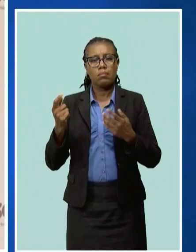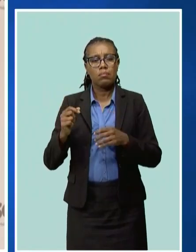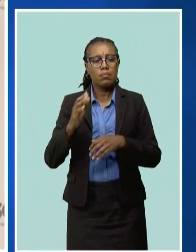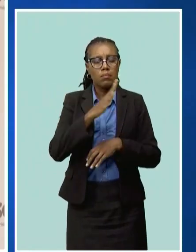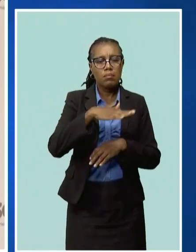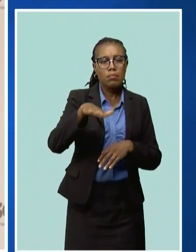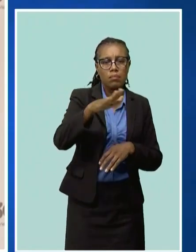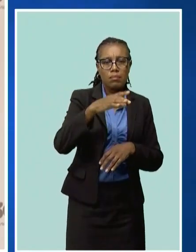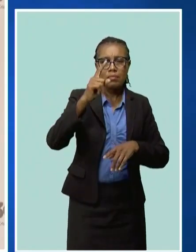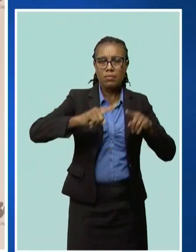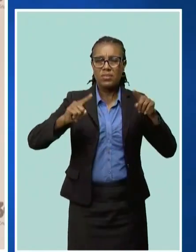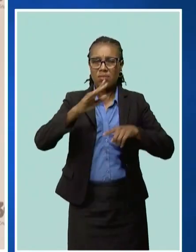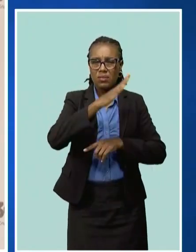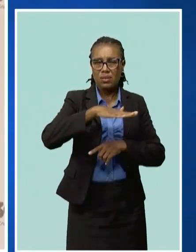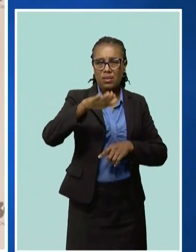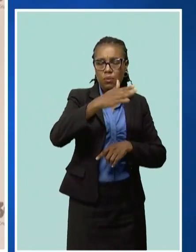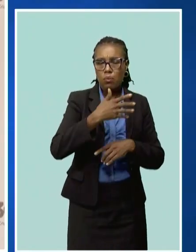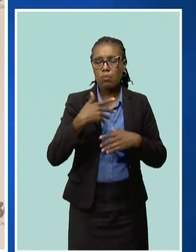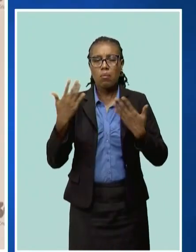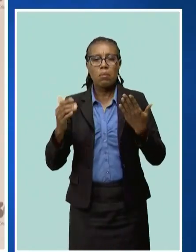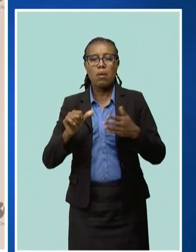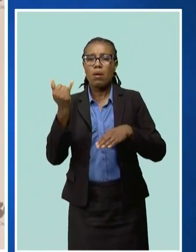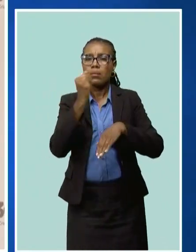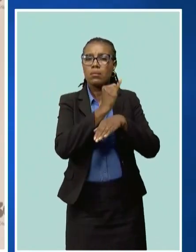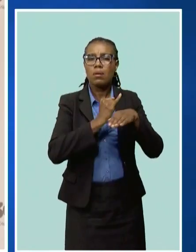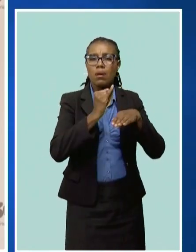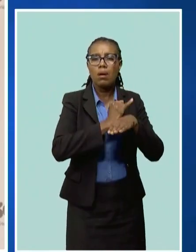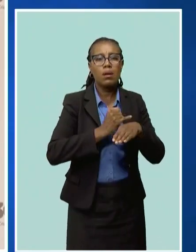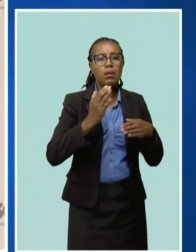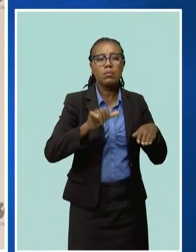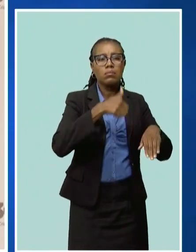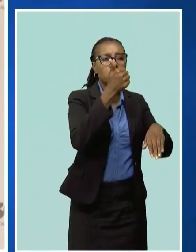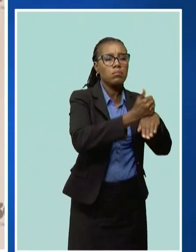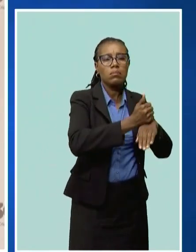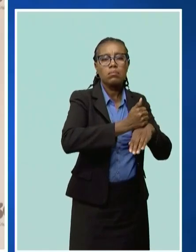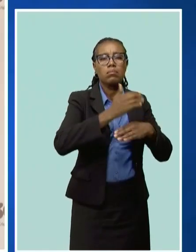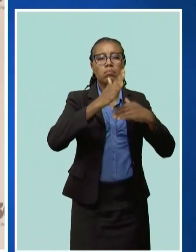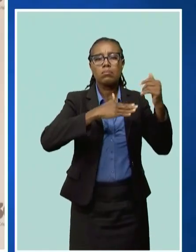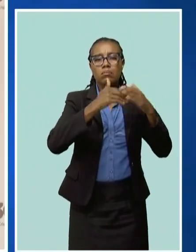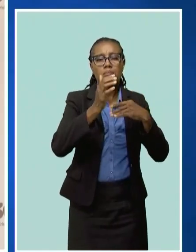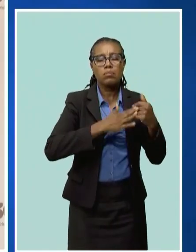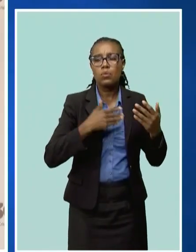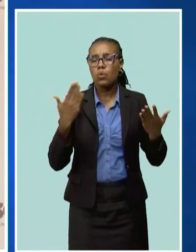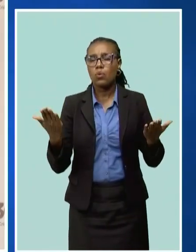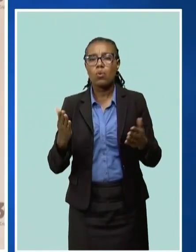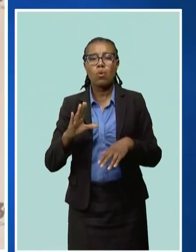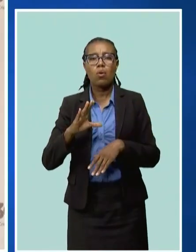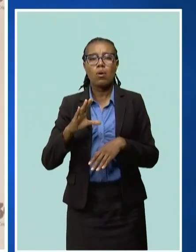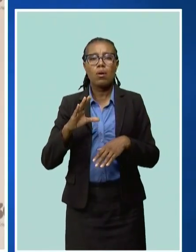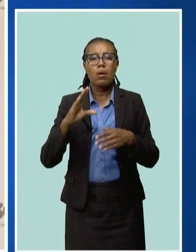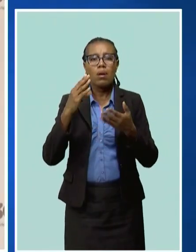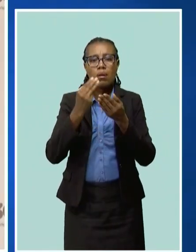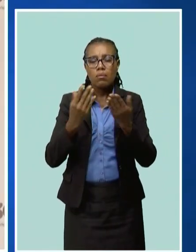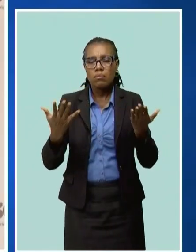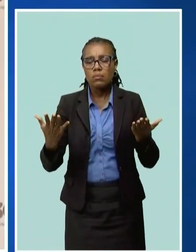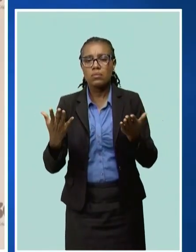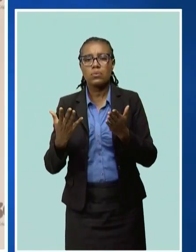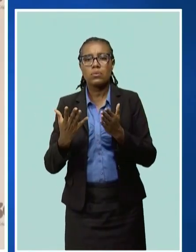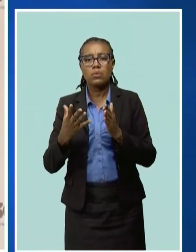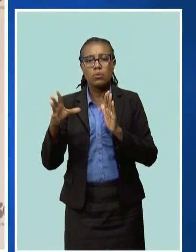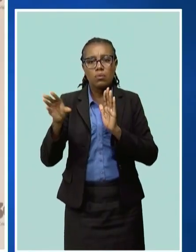Barbados, maybe in another island? Do you have off-site backup for your data and your software?